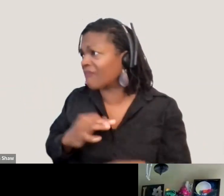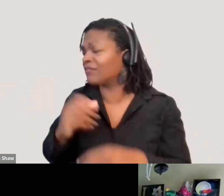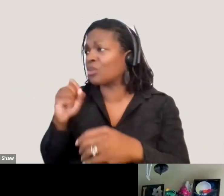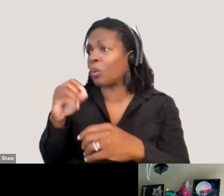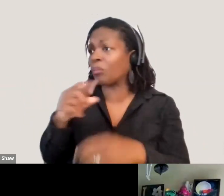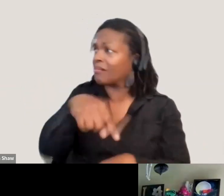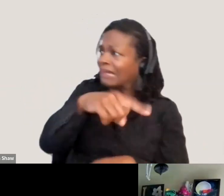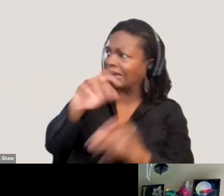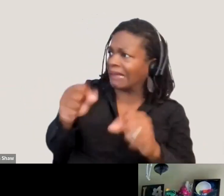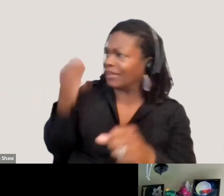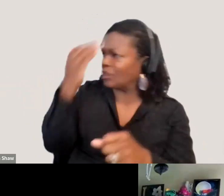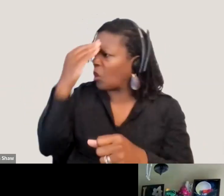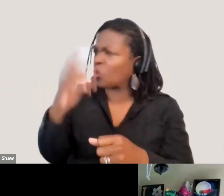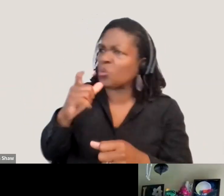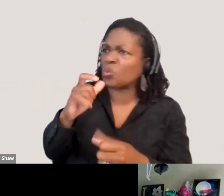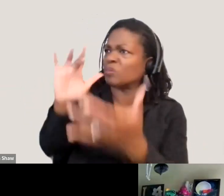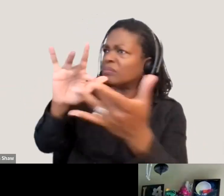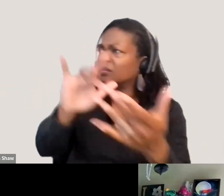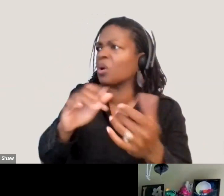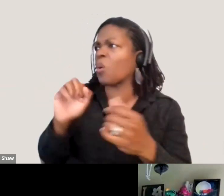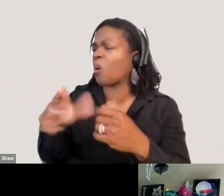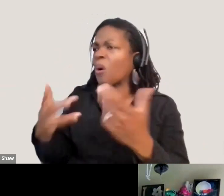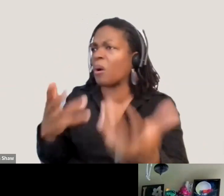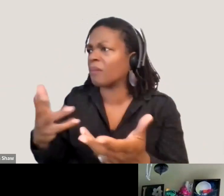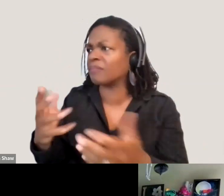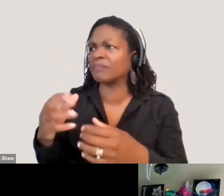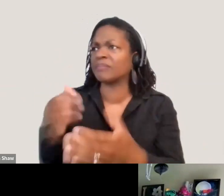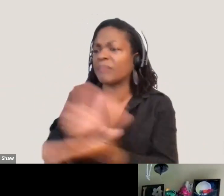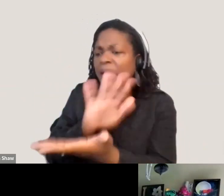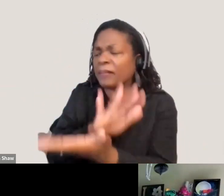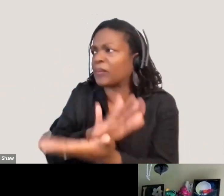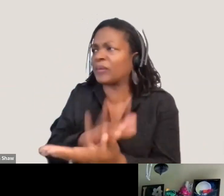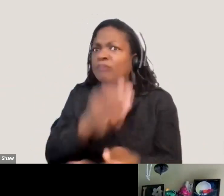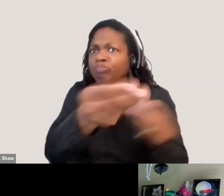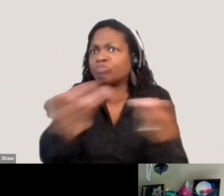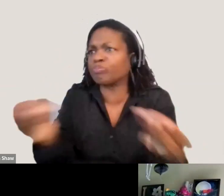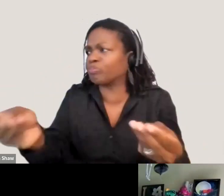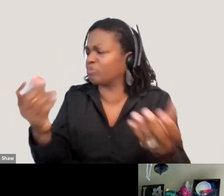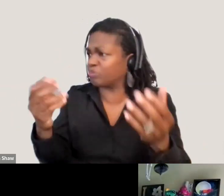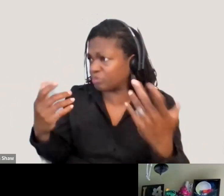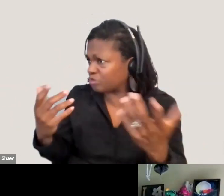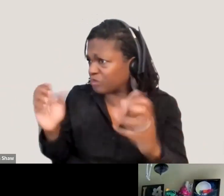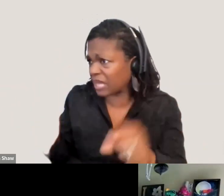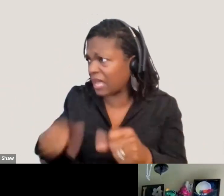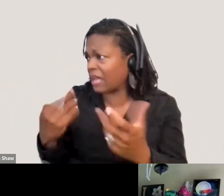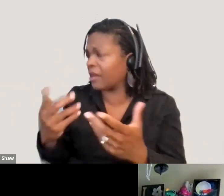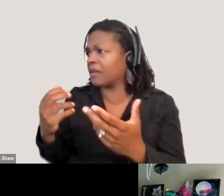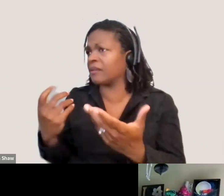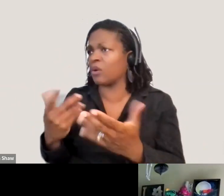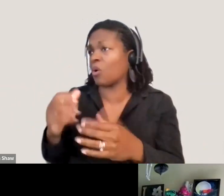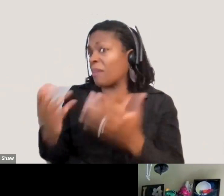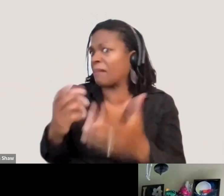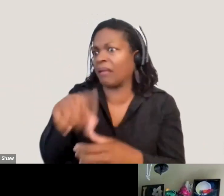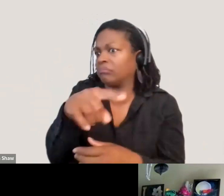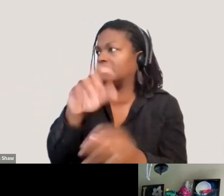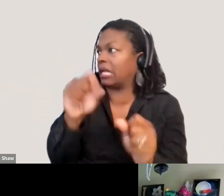or flyers to hand out so people can, read up on the topic on your site before we meet with them, like